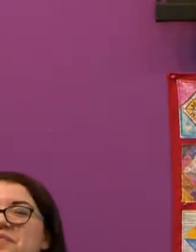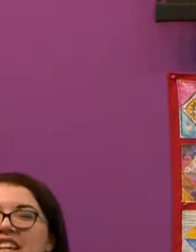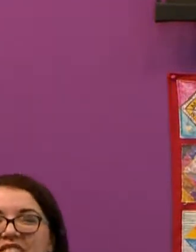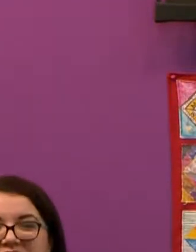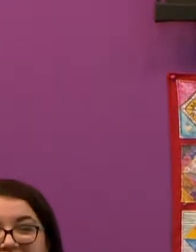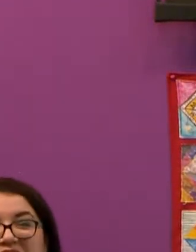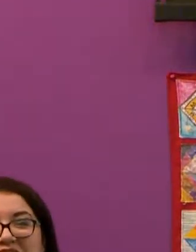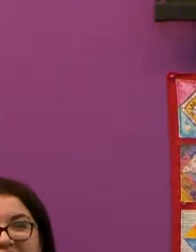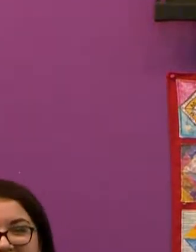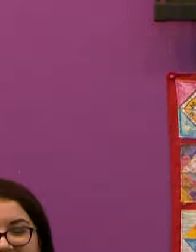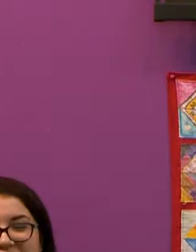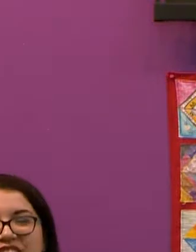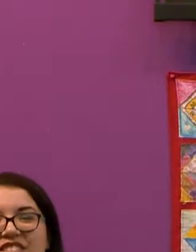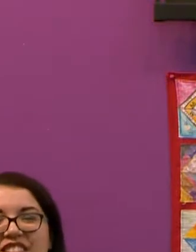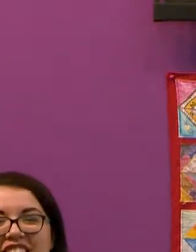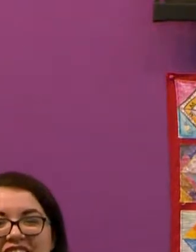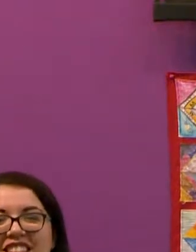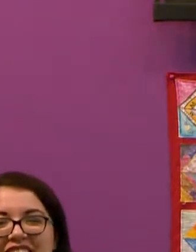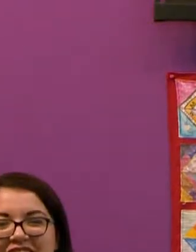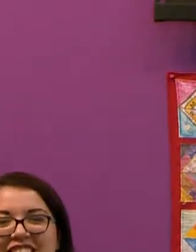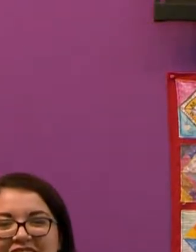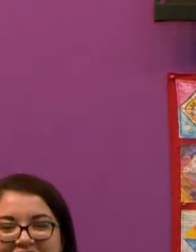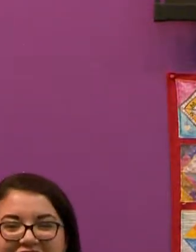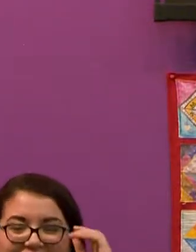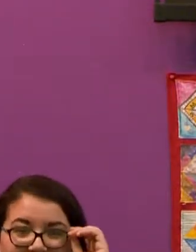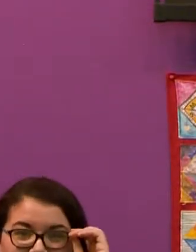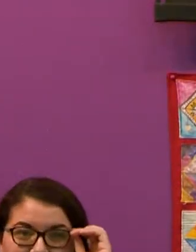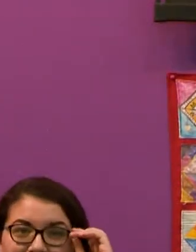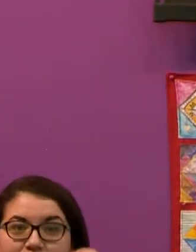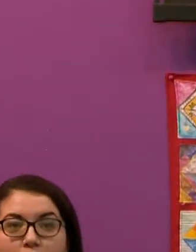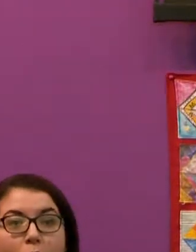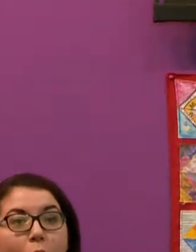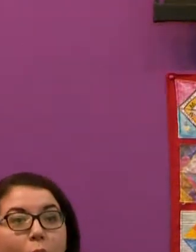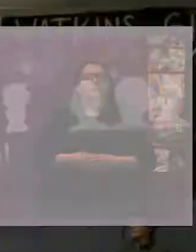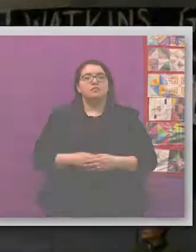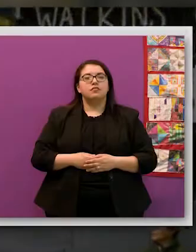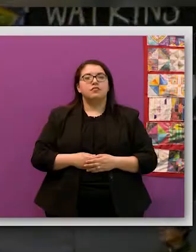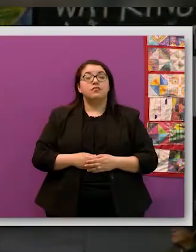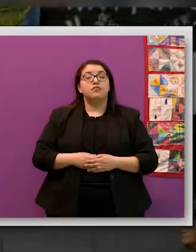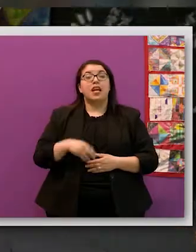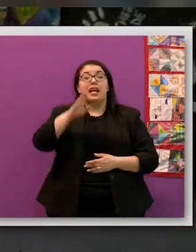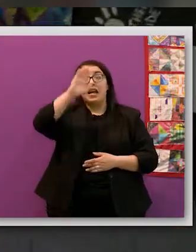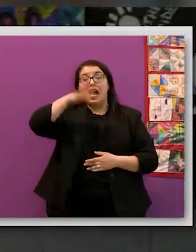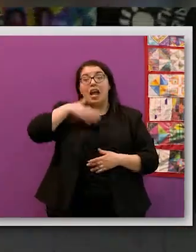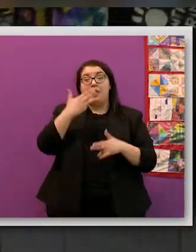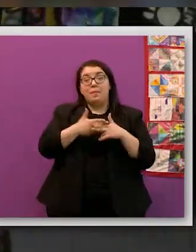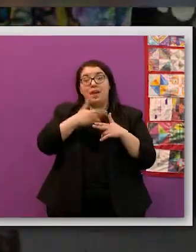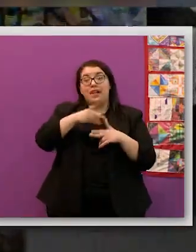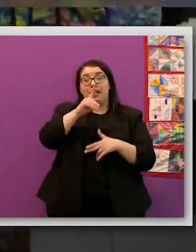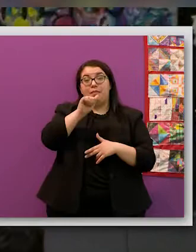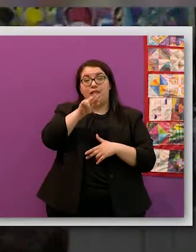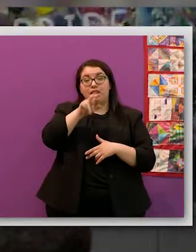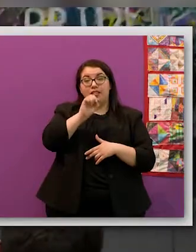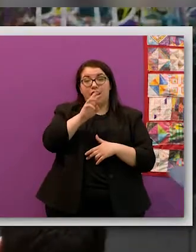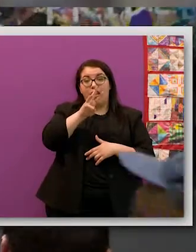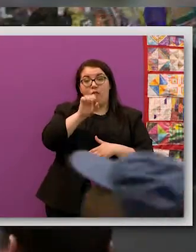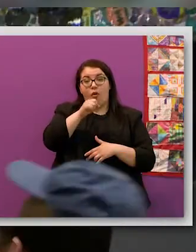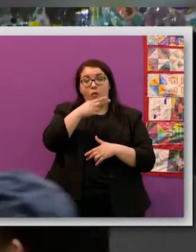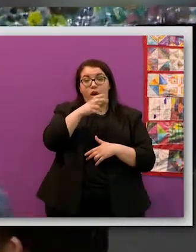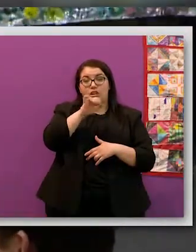So I'd say thank you. All right. Which table wants to go next? Hi, my name is David Washington. I'm in Ward